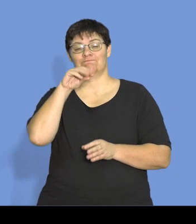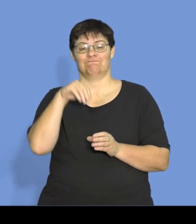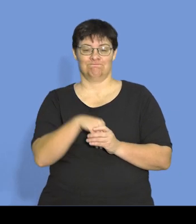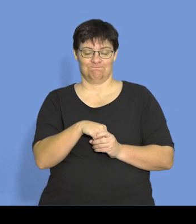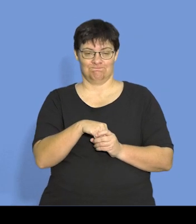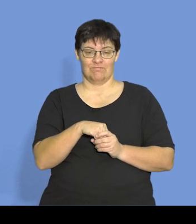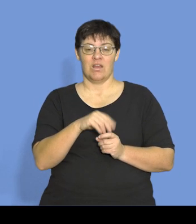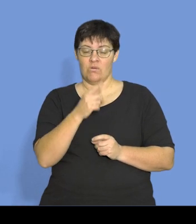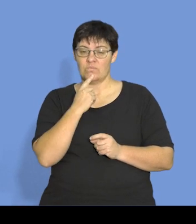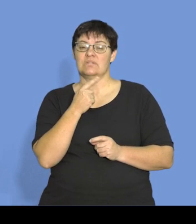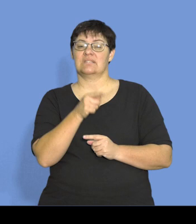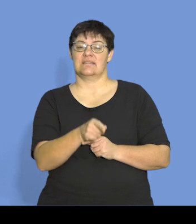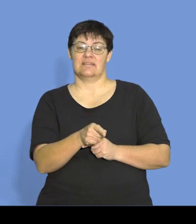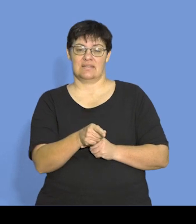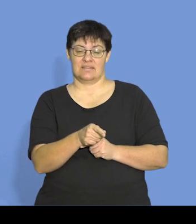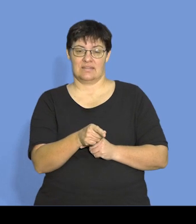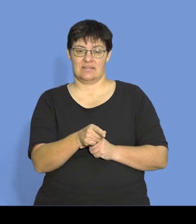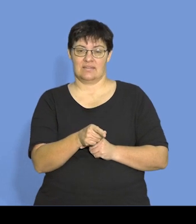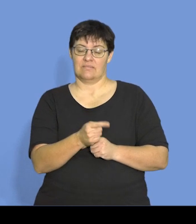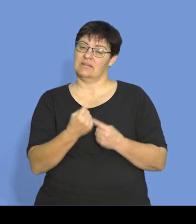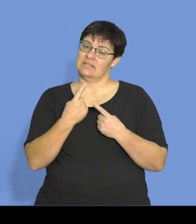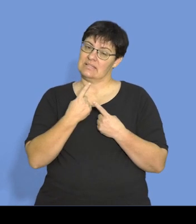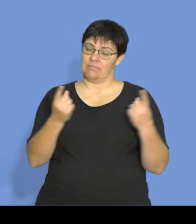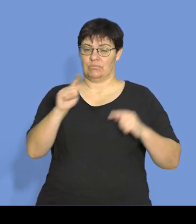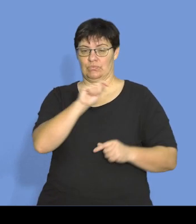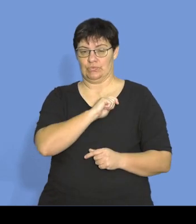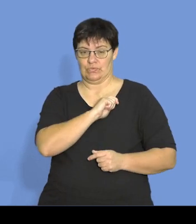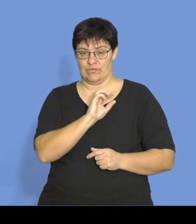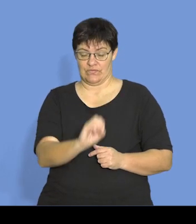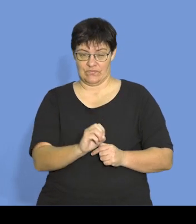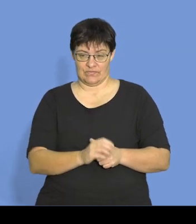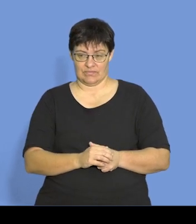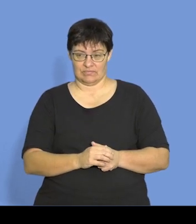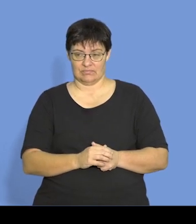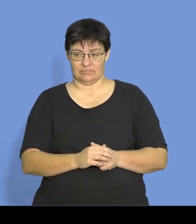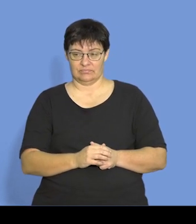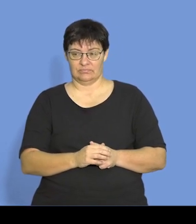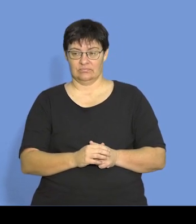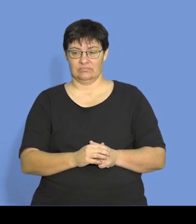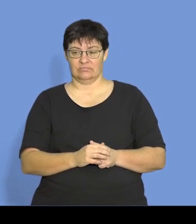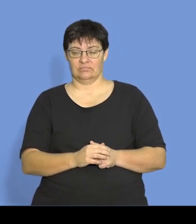it is part of what makes this statement to be true.